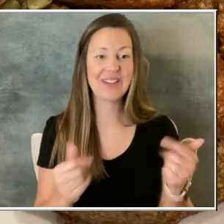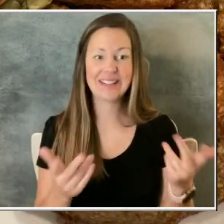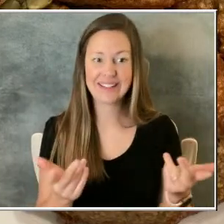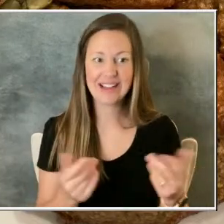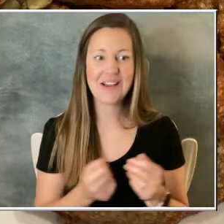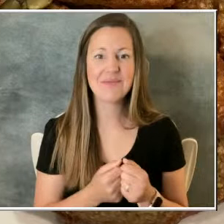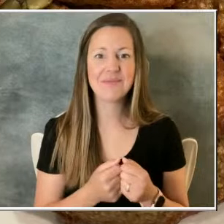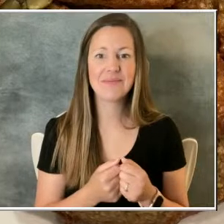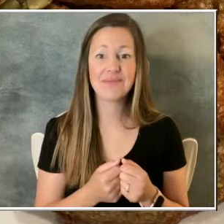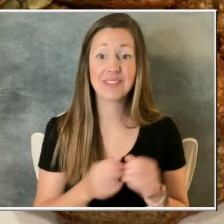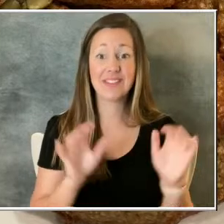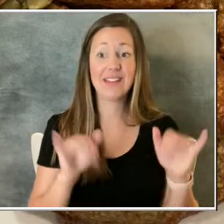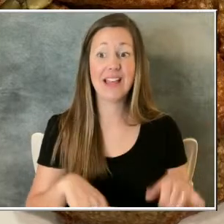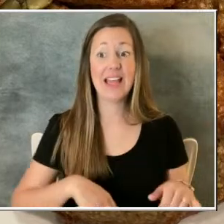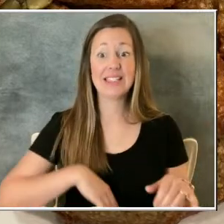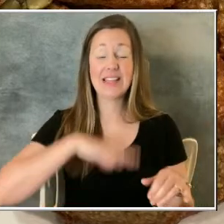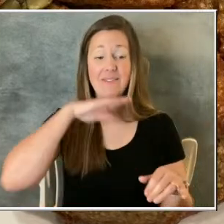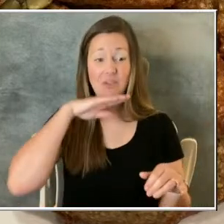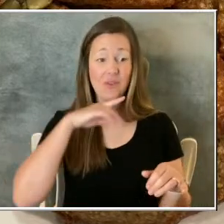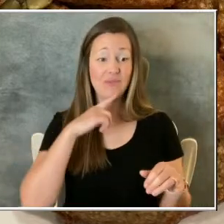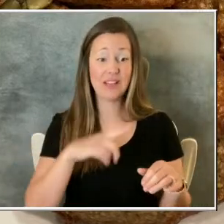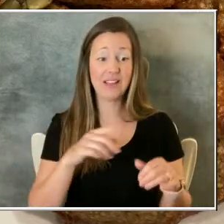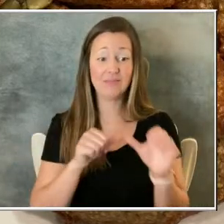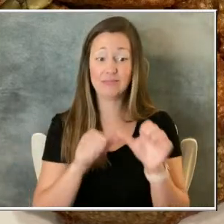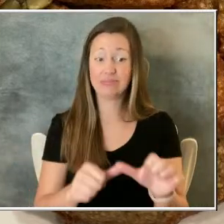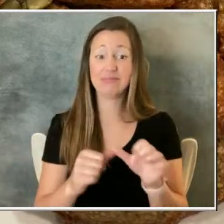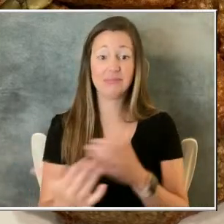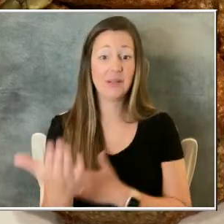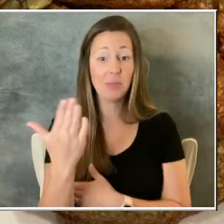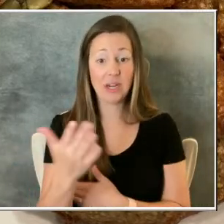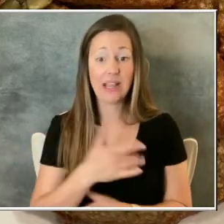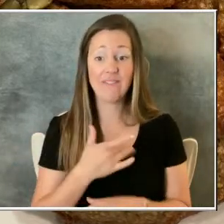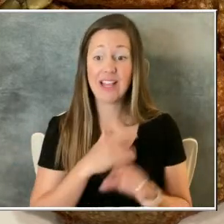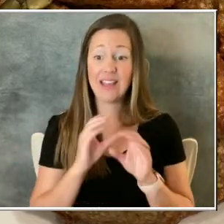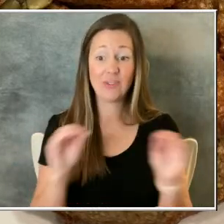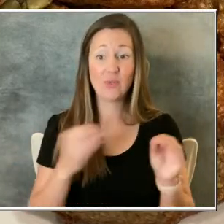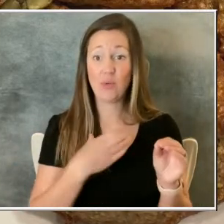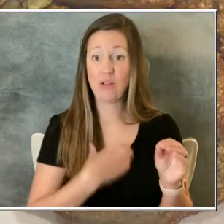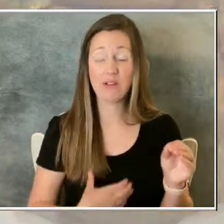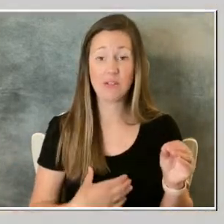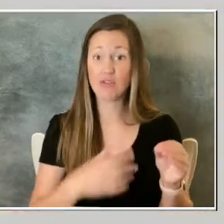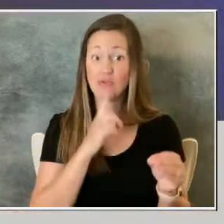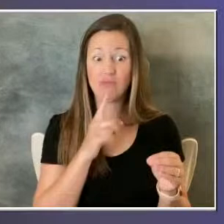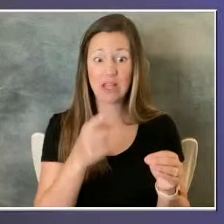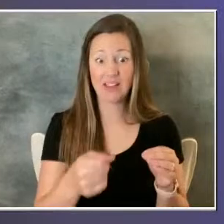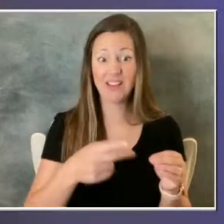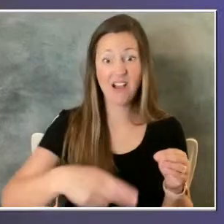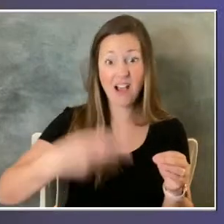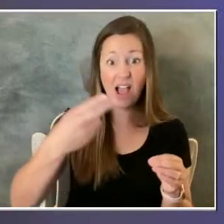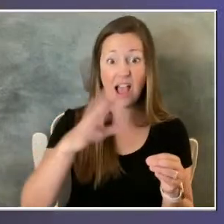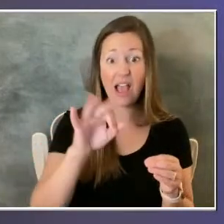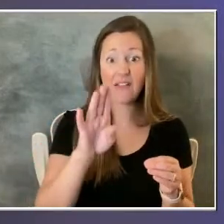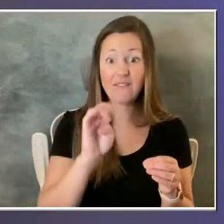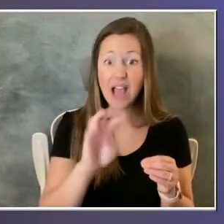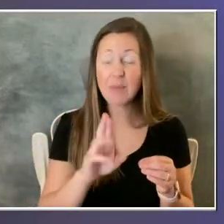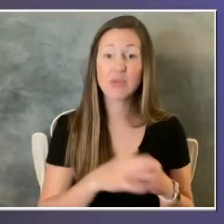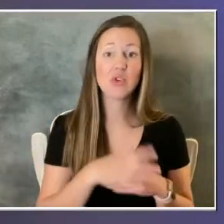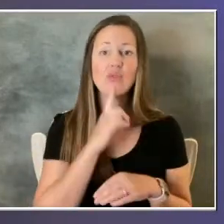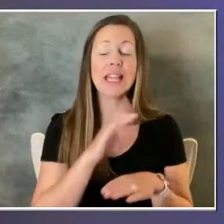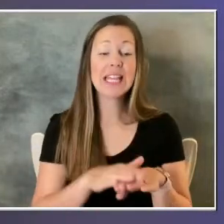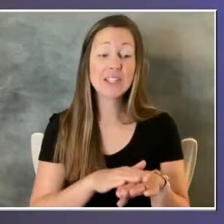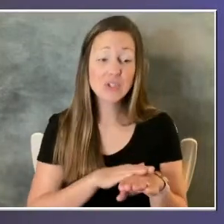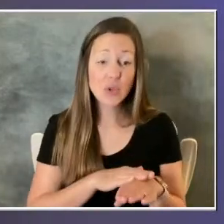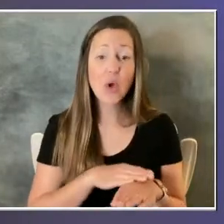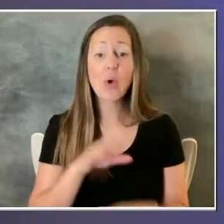full all morning, feeling no hungry because it's very high in fiber. It very slowly digests throughout